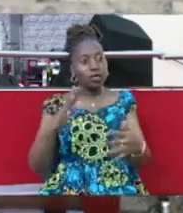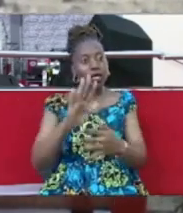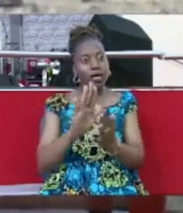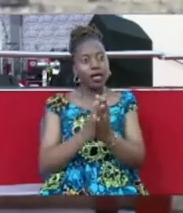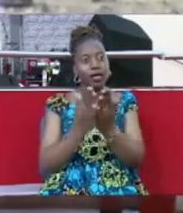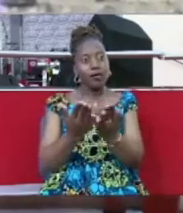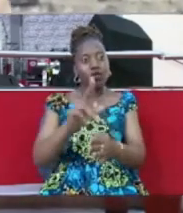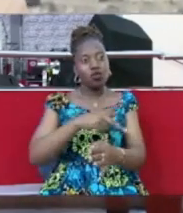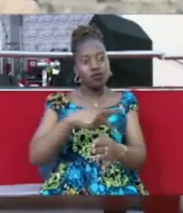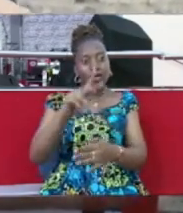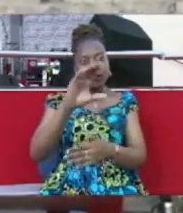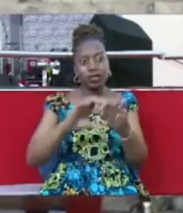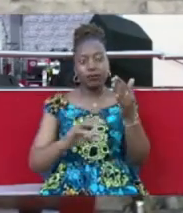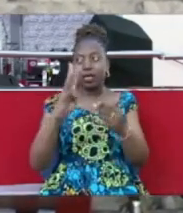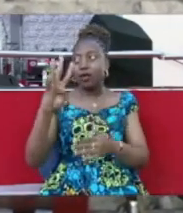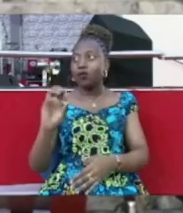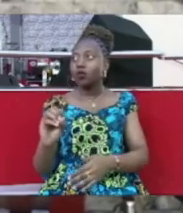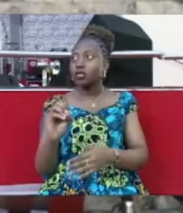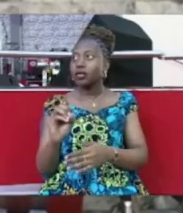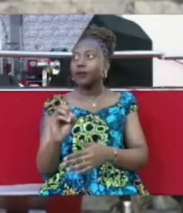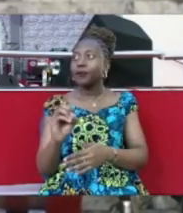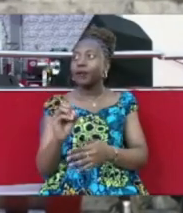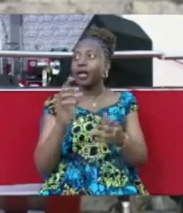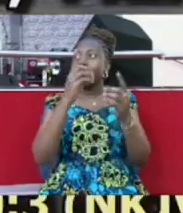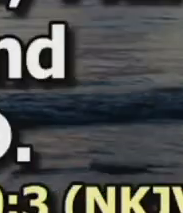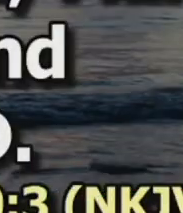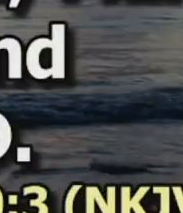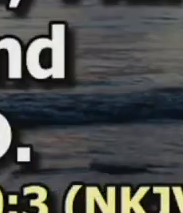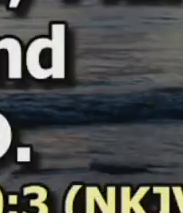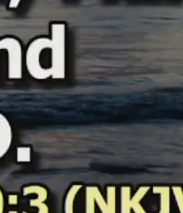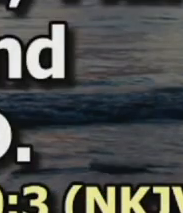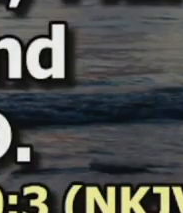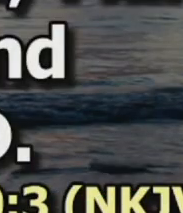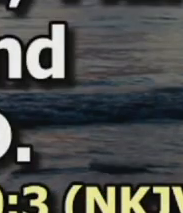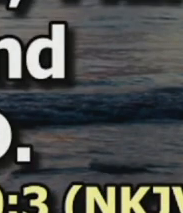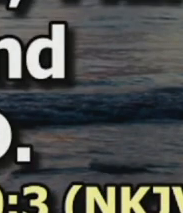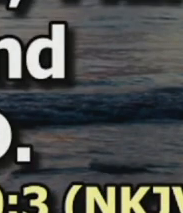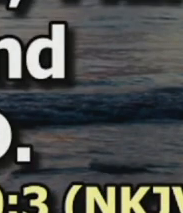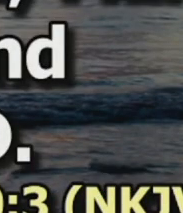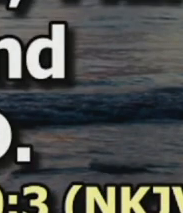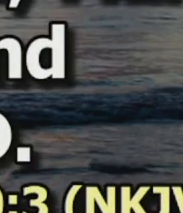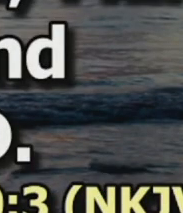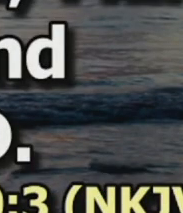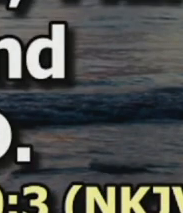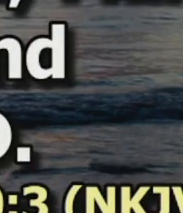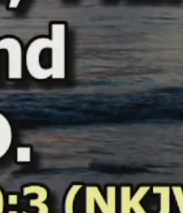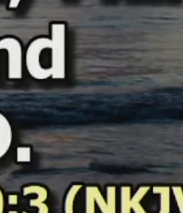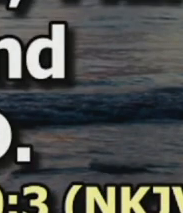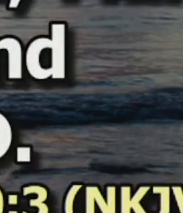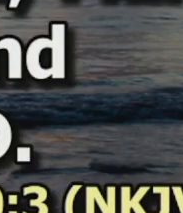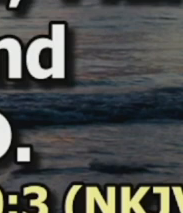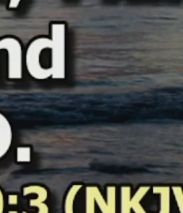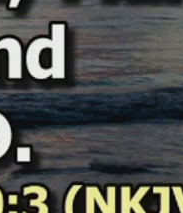verses 3, in our lives, this is David who is writing and he is saying, let's read it together.